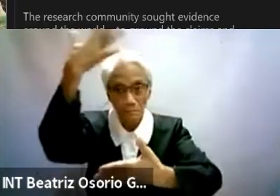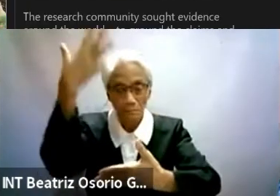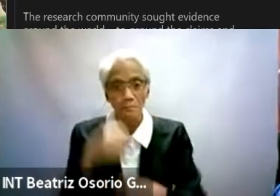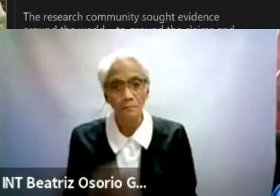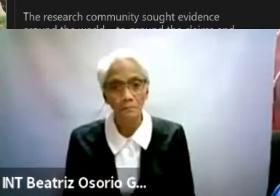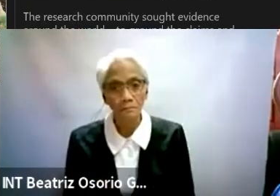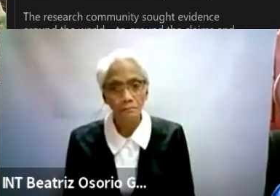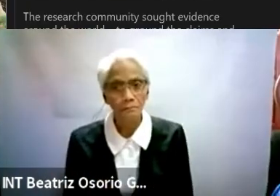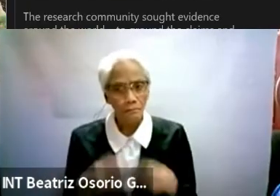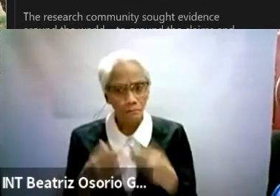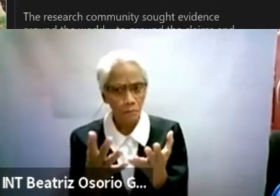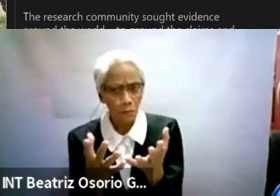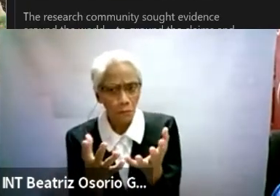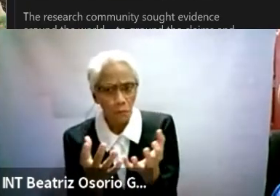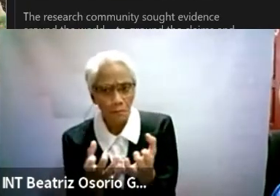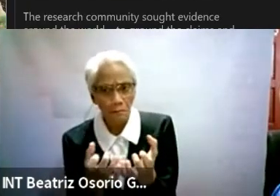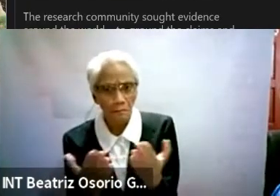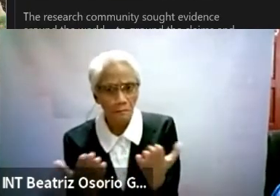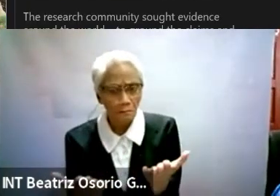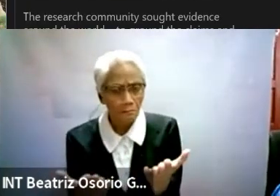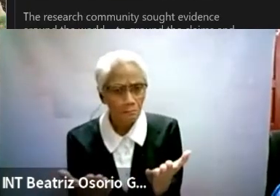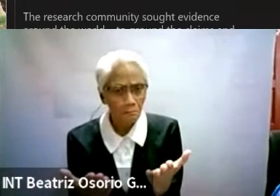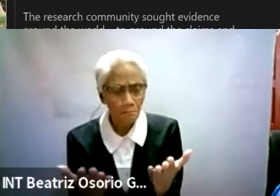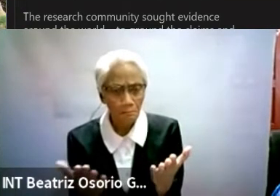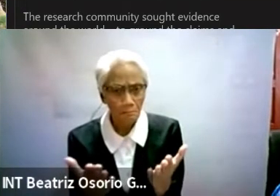I just want to take us back briefly to